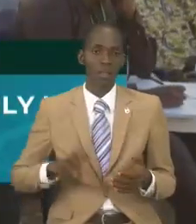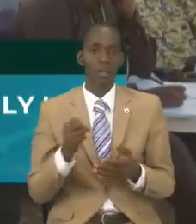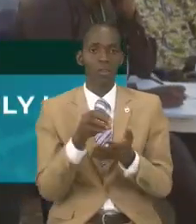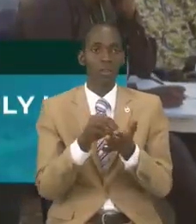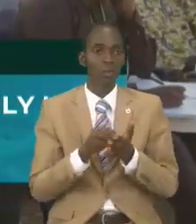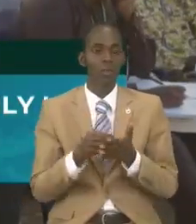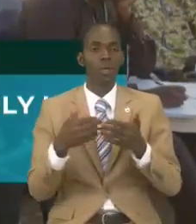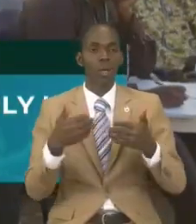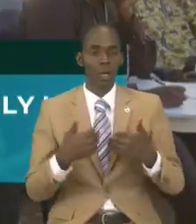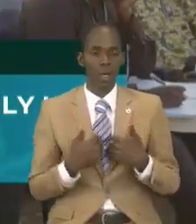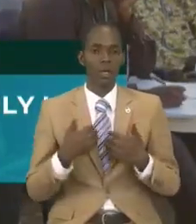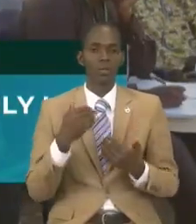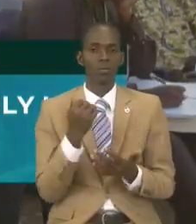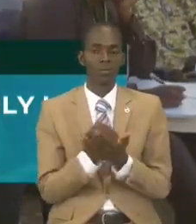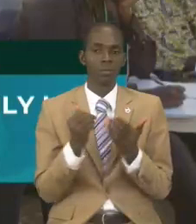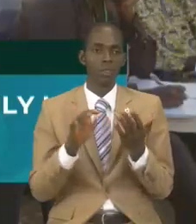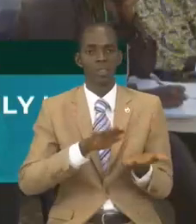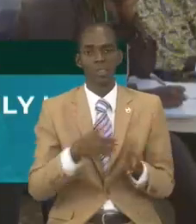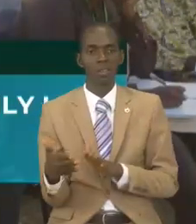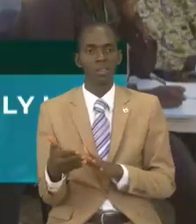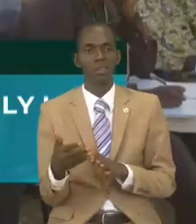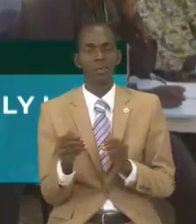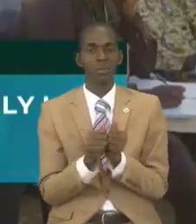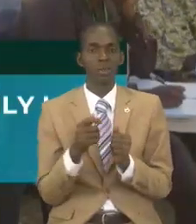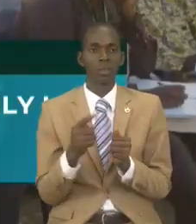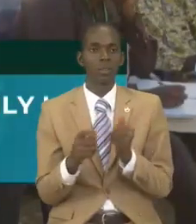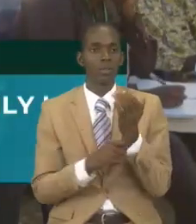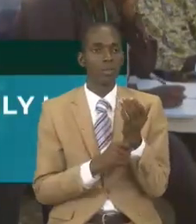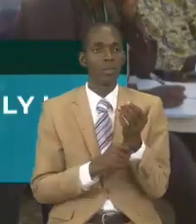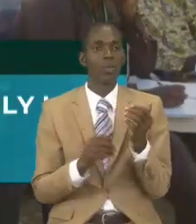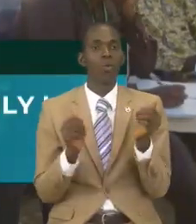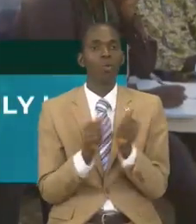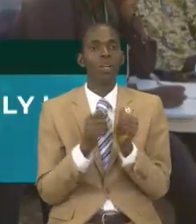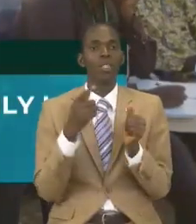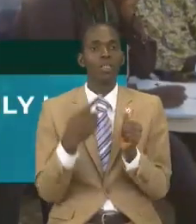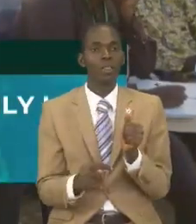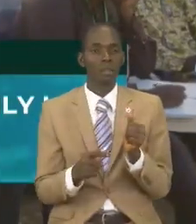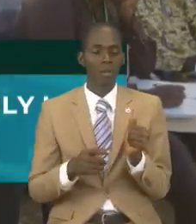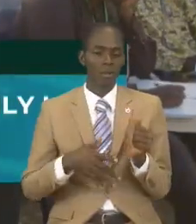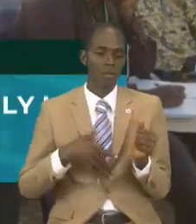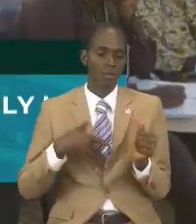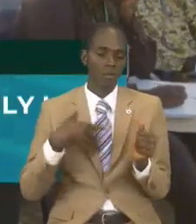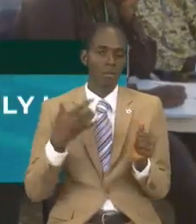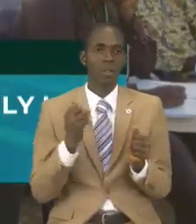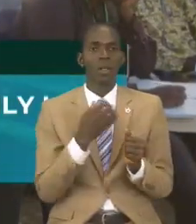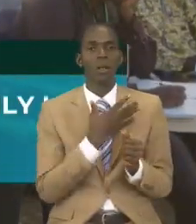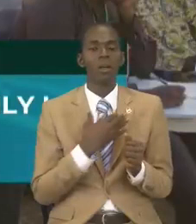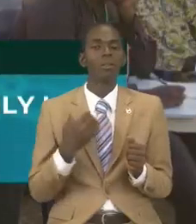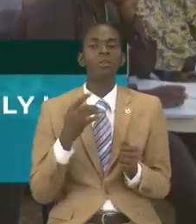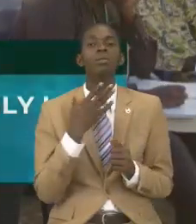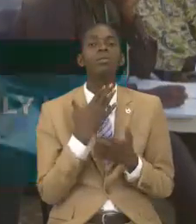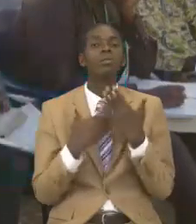the flesh with the affections and lusts. What does that